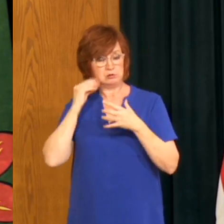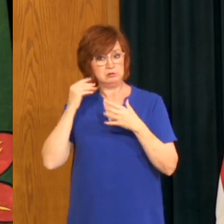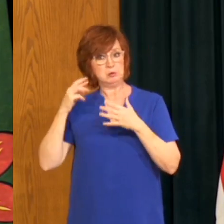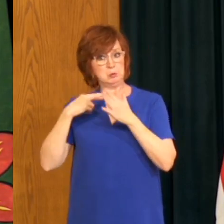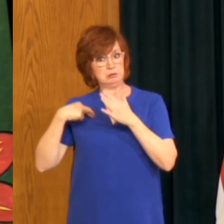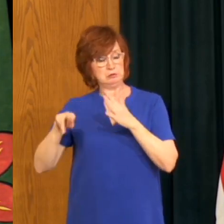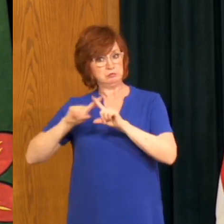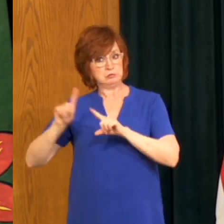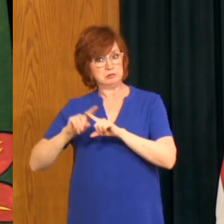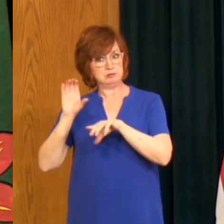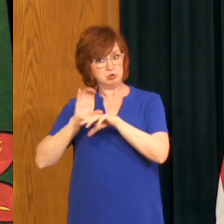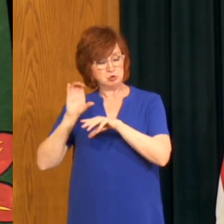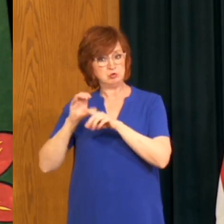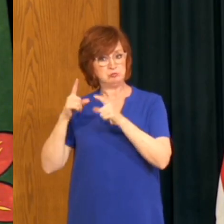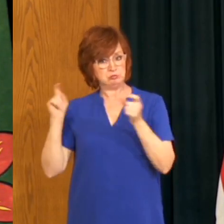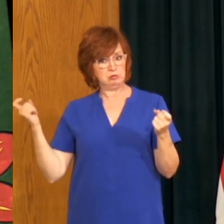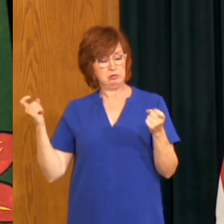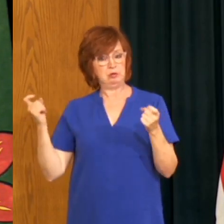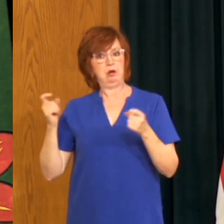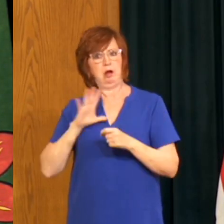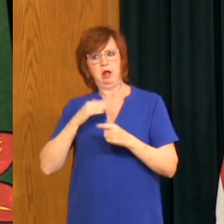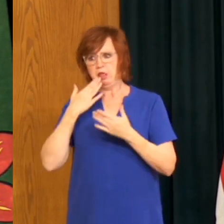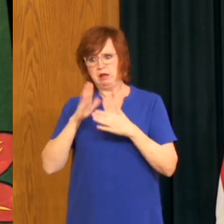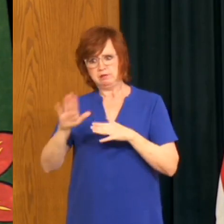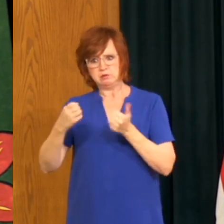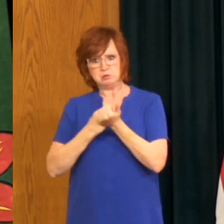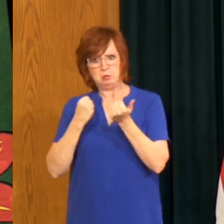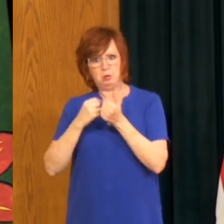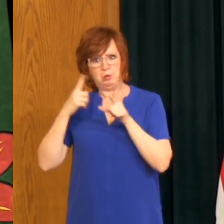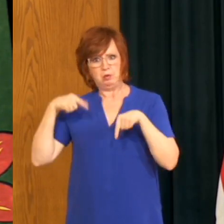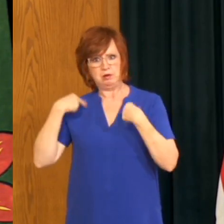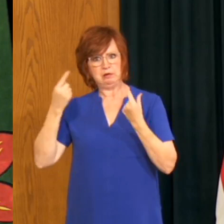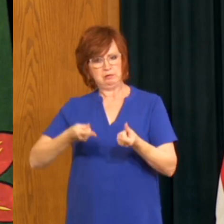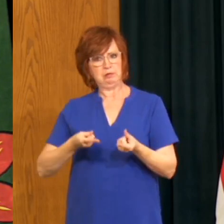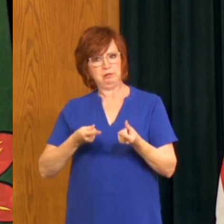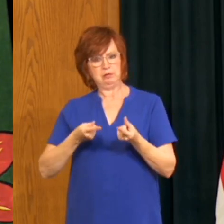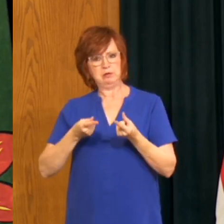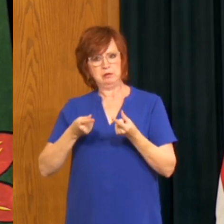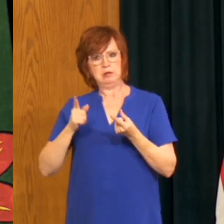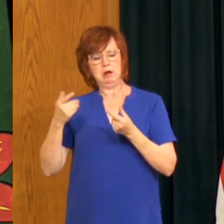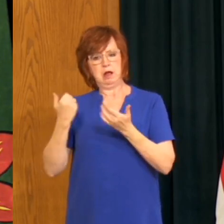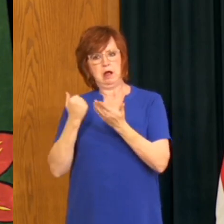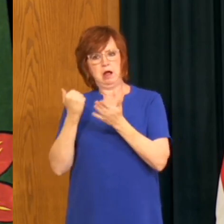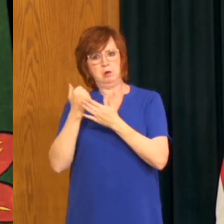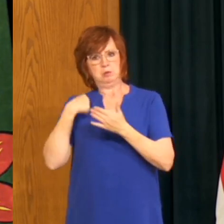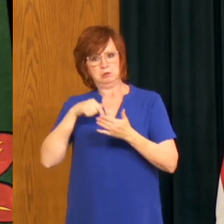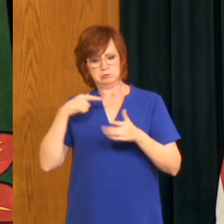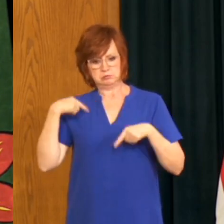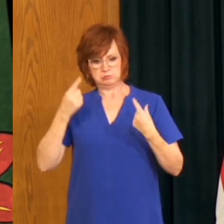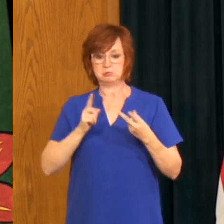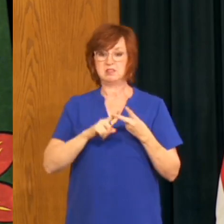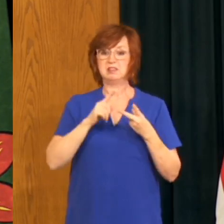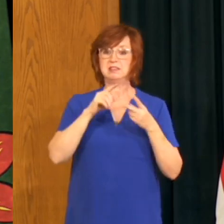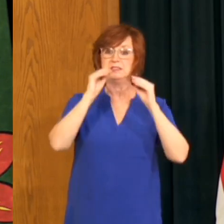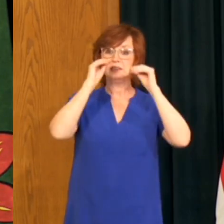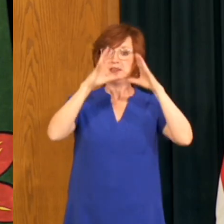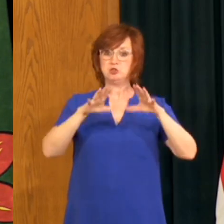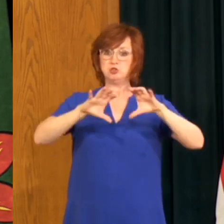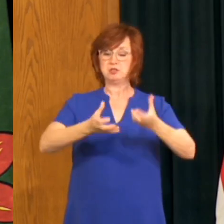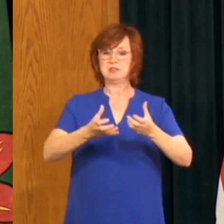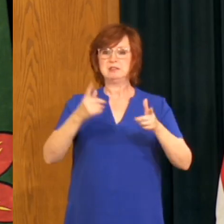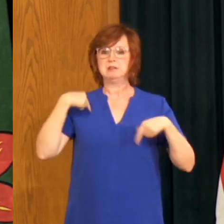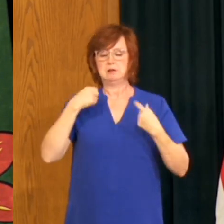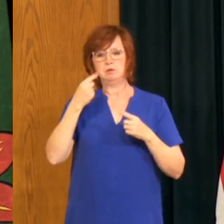say thank you. During the past few months, educators across the province have been making every effort to safely offer